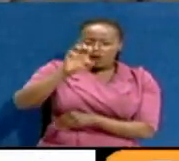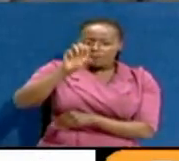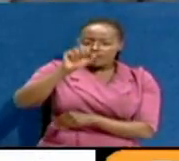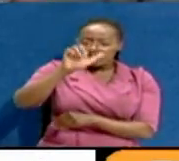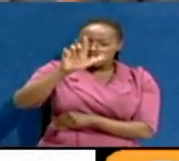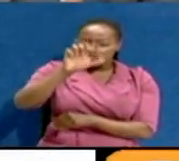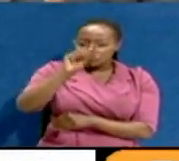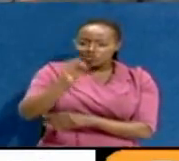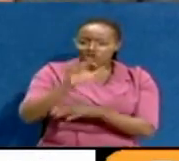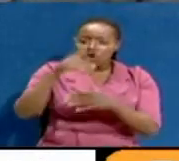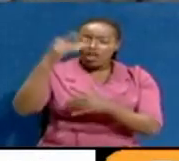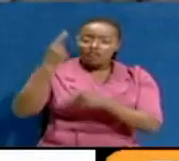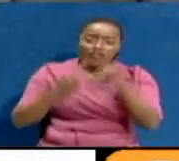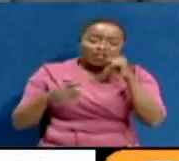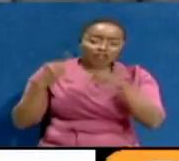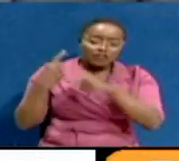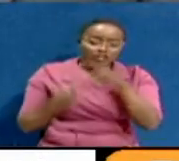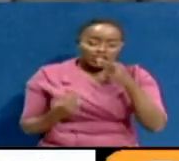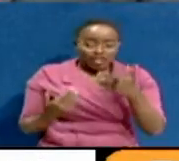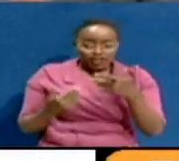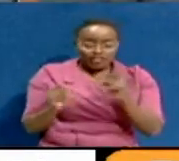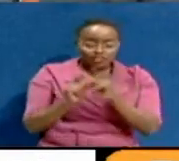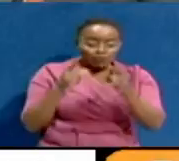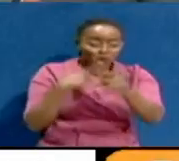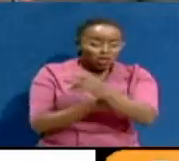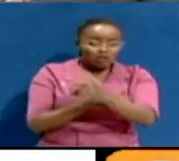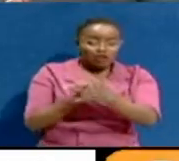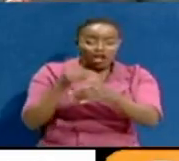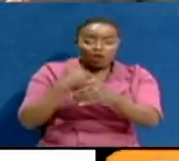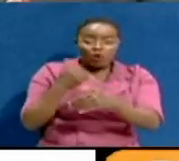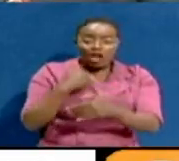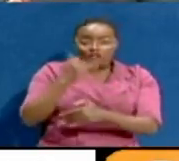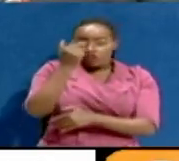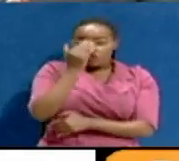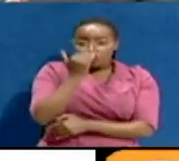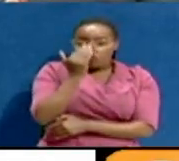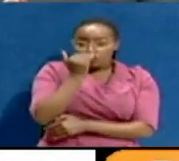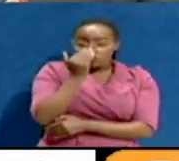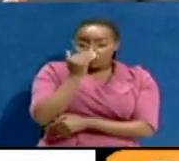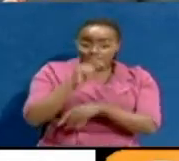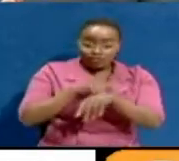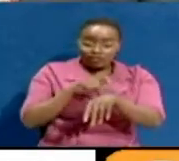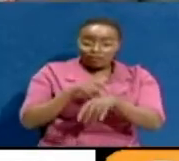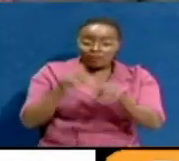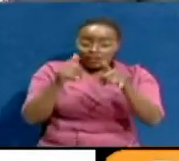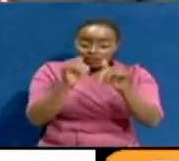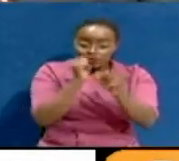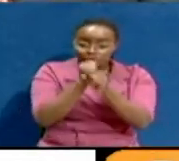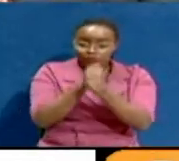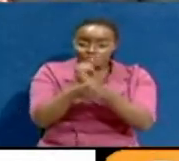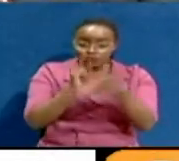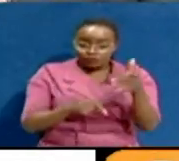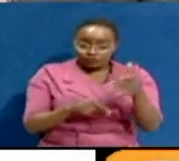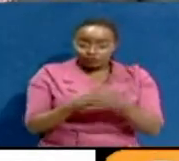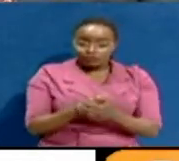is going to be an annual kind of a dose like the way we have it for flu. So at the moment, what we're trying to do is